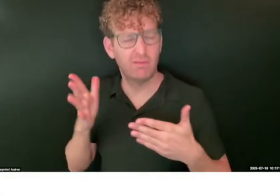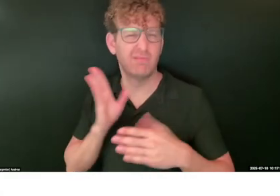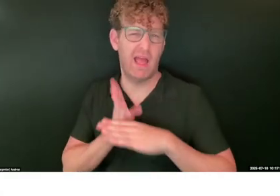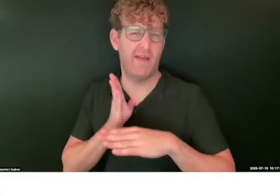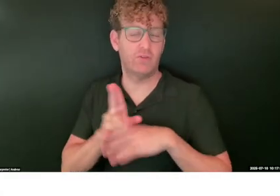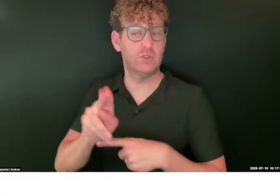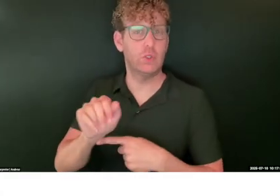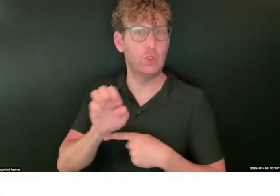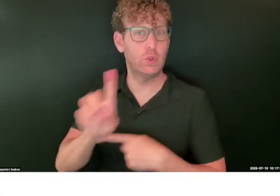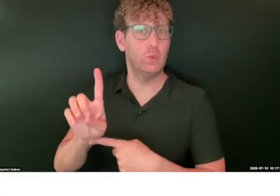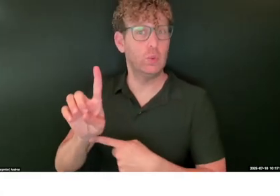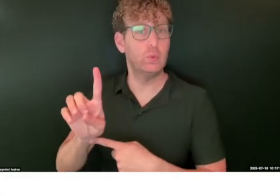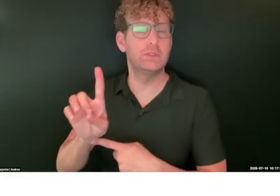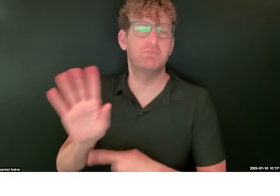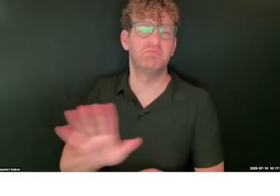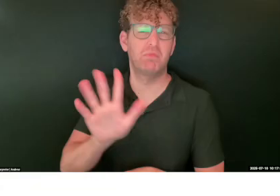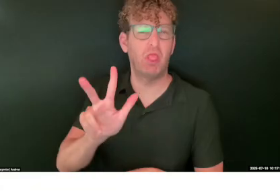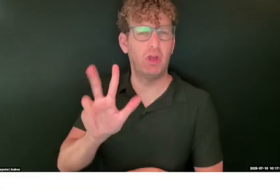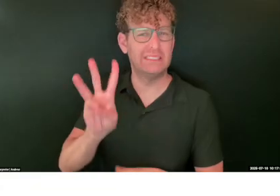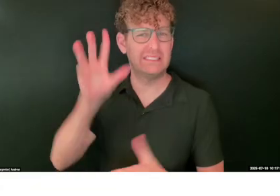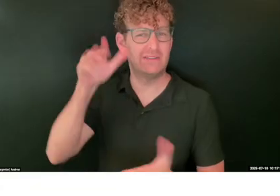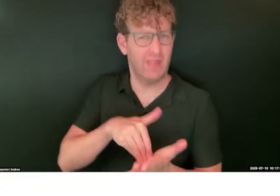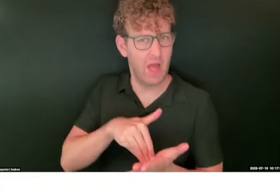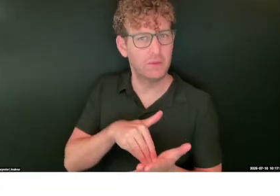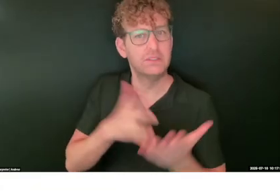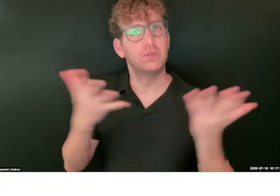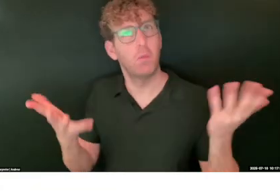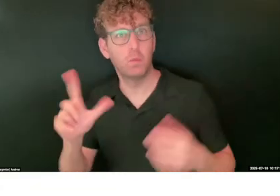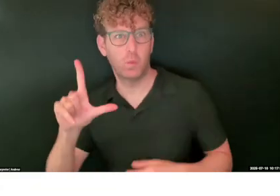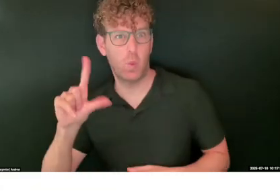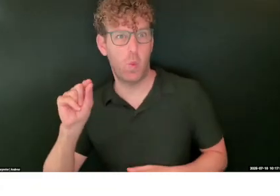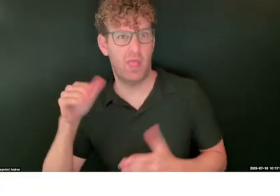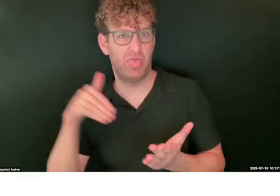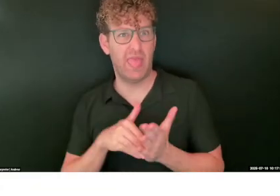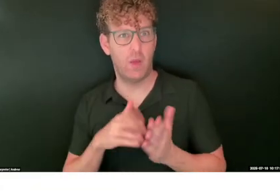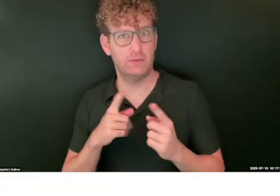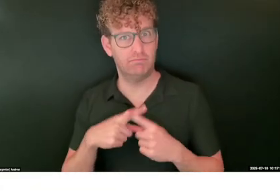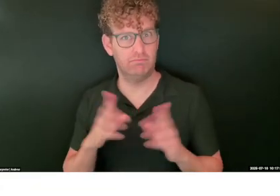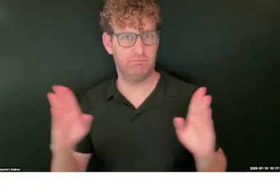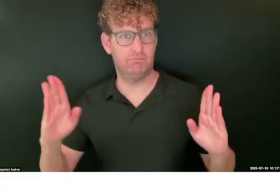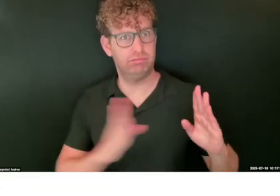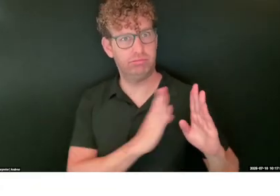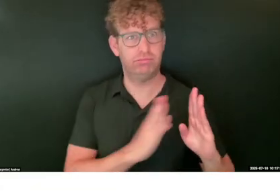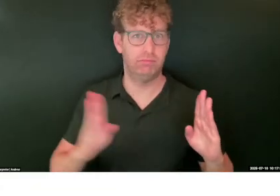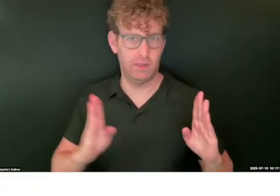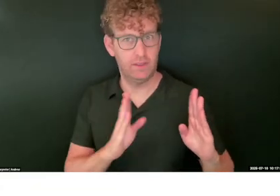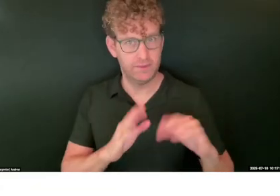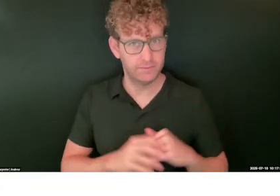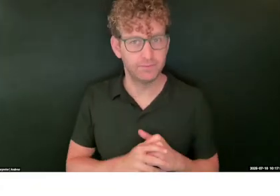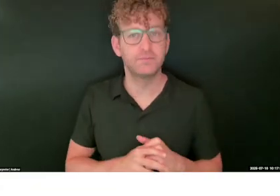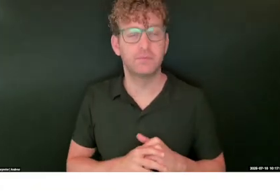a $20,000 price gap between the new and the used EV prices on average.